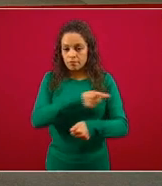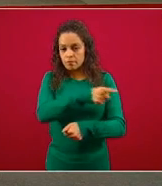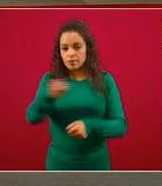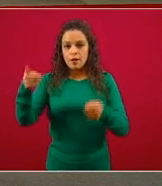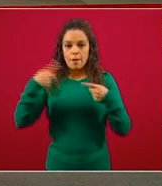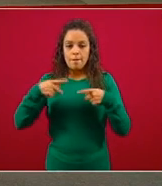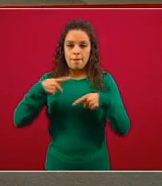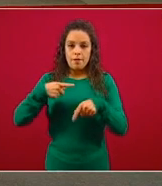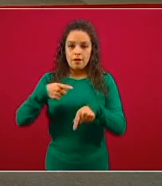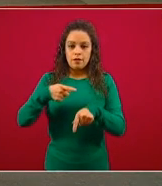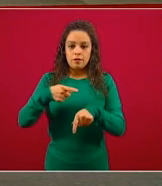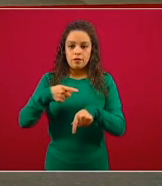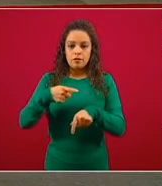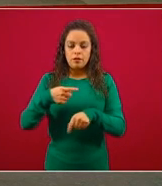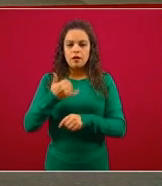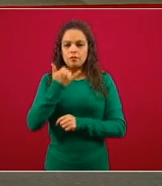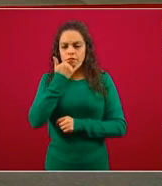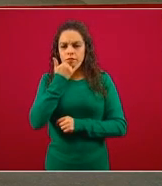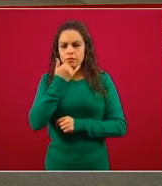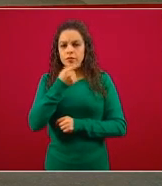the